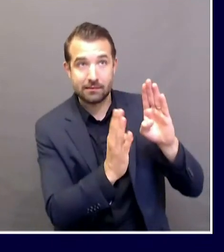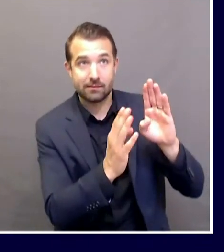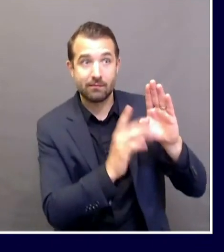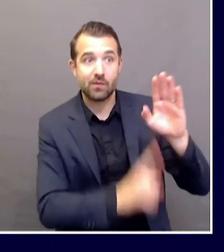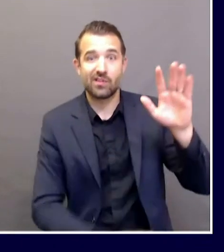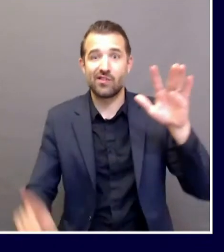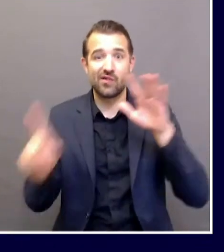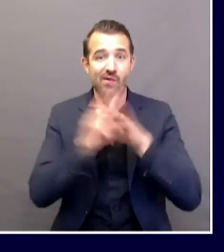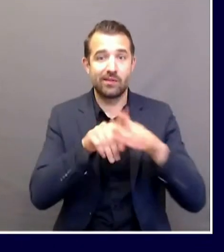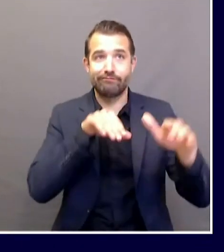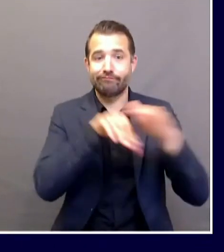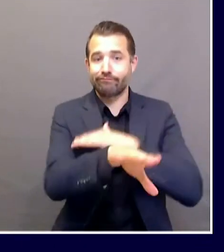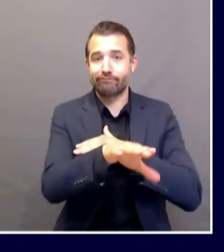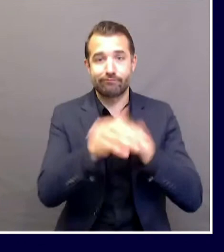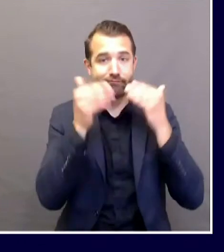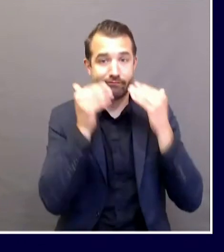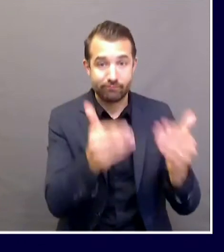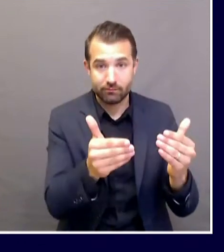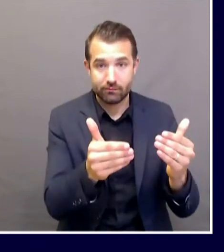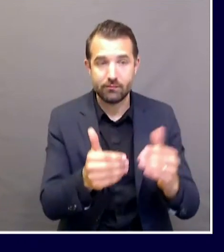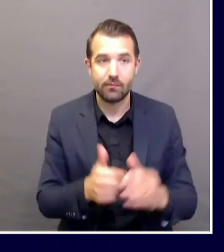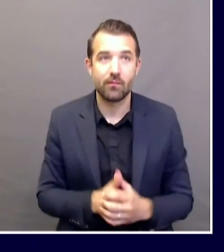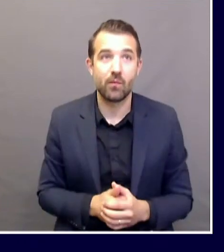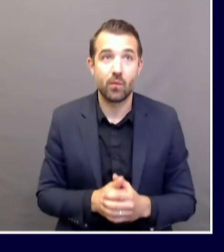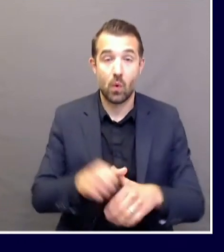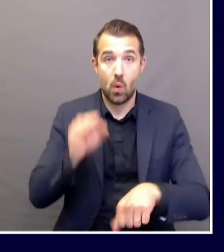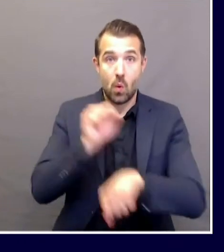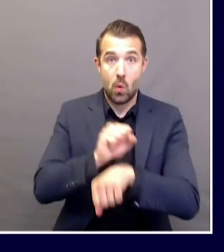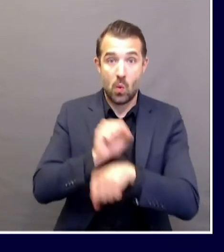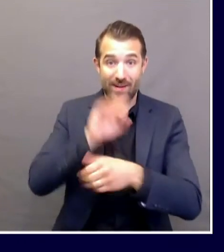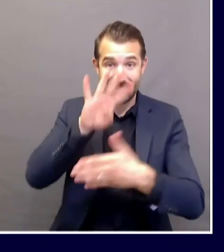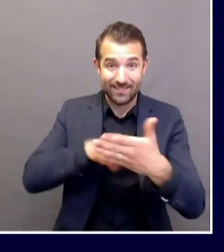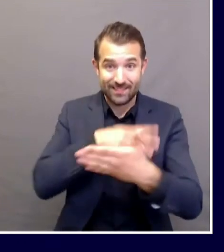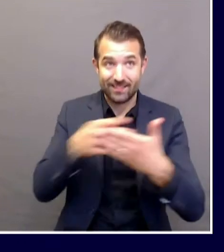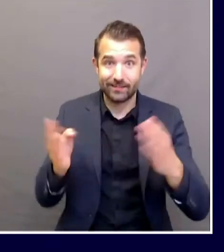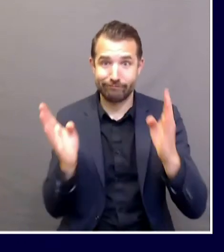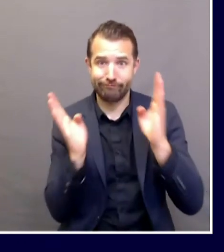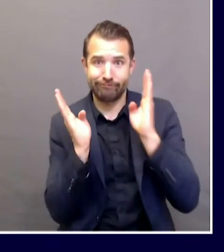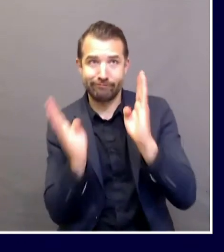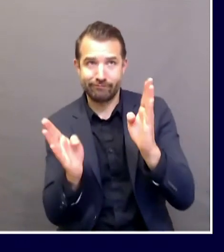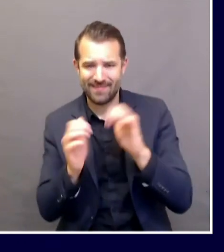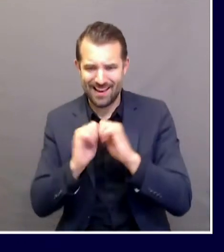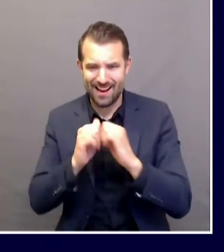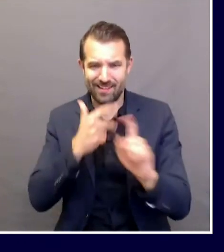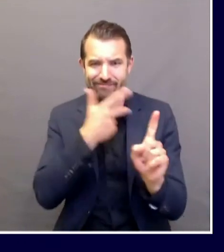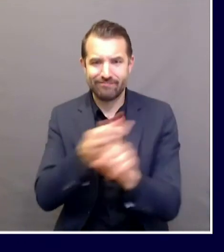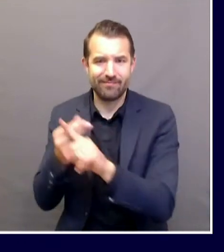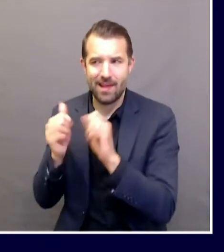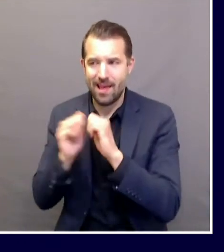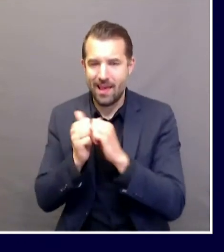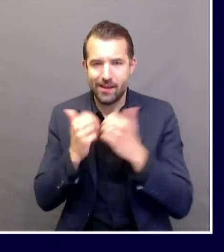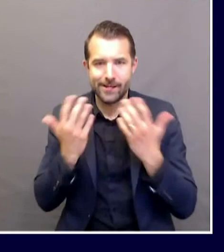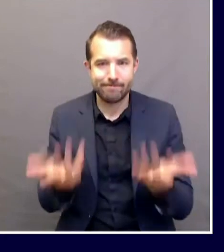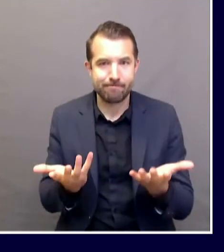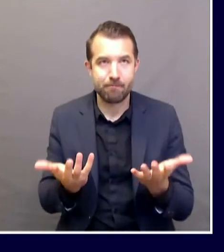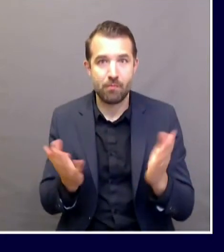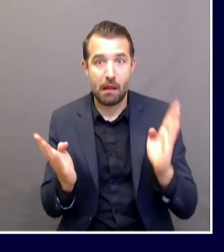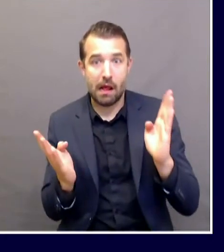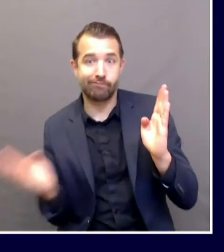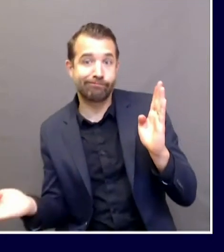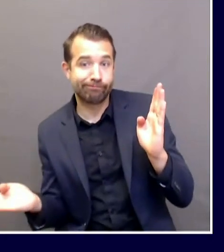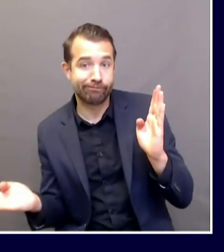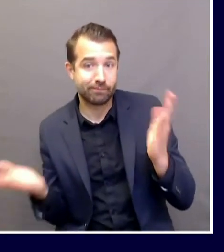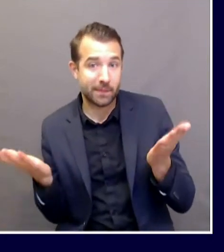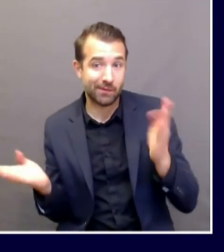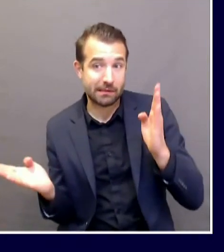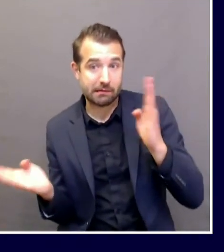for people who are working. Early morning, later in the day, at lunch, in the evening. So we're talking more about